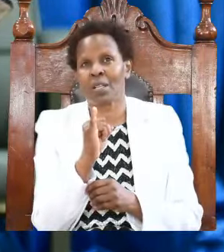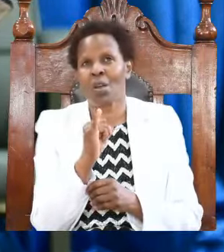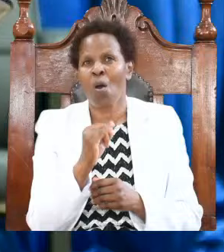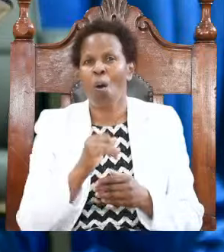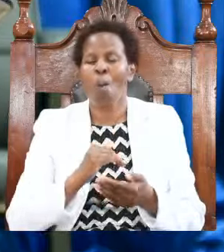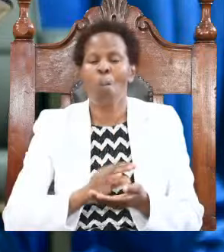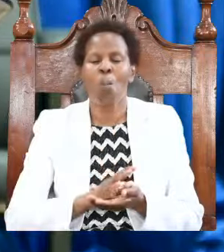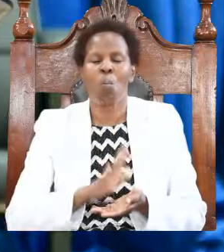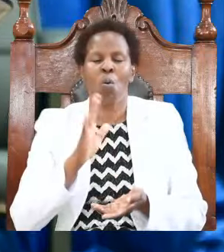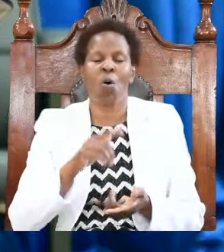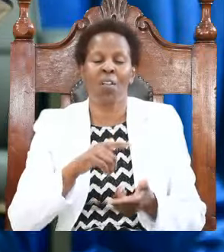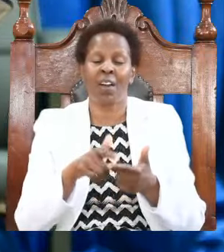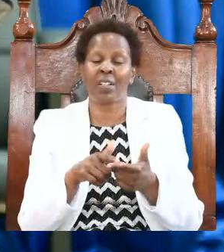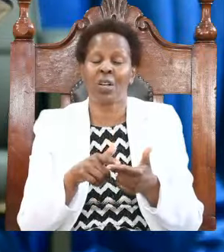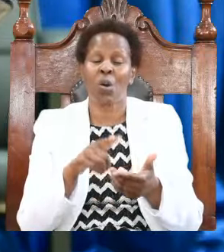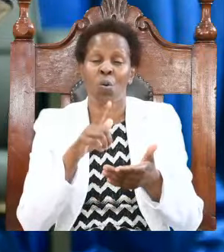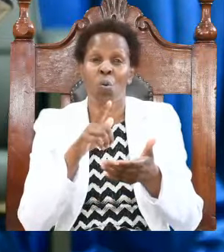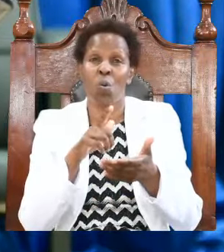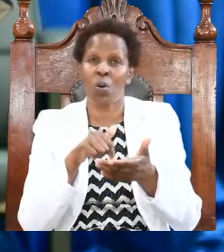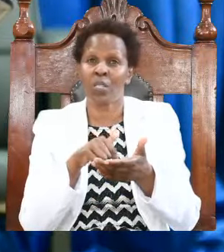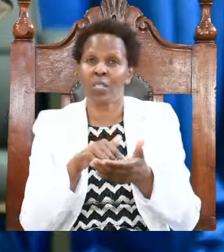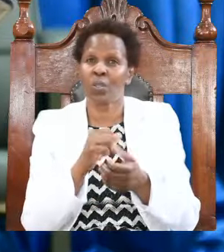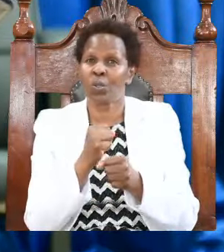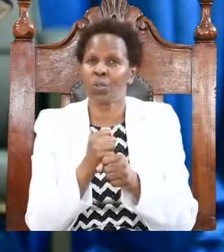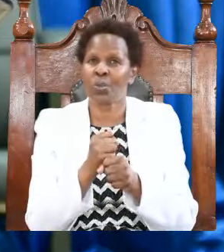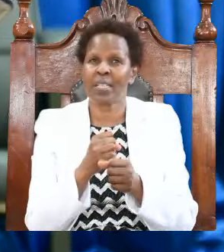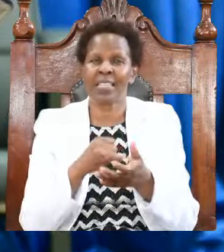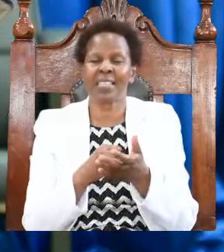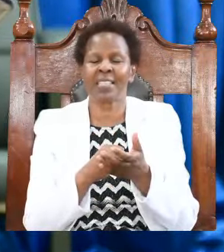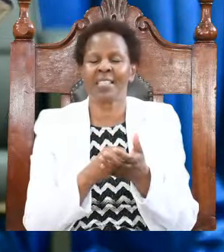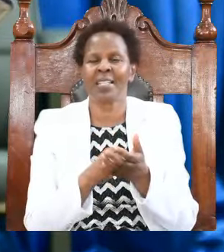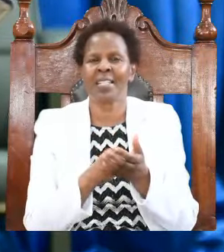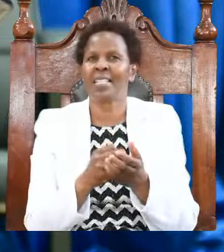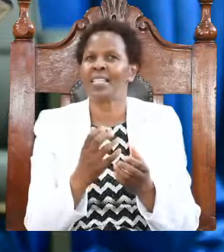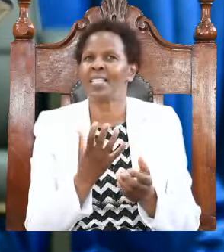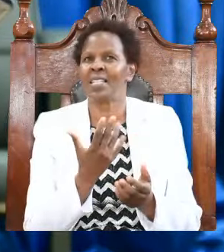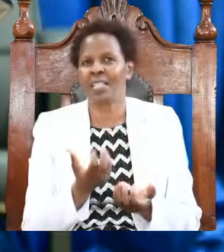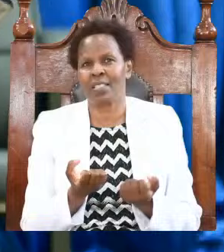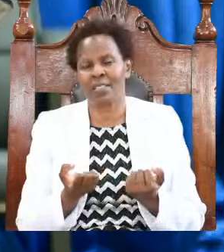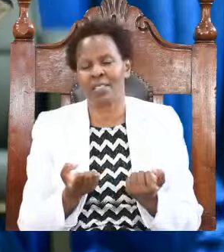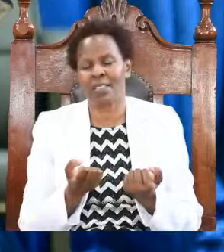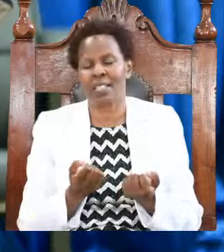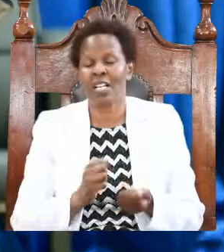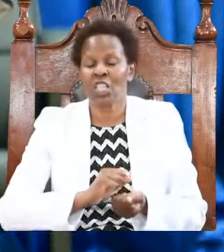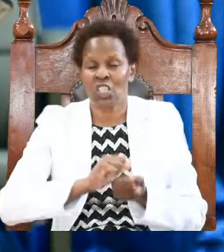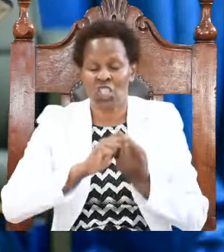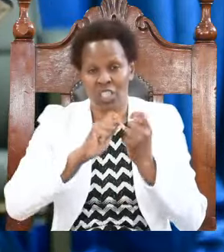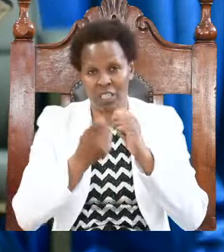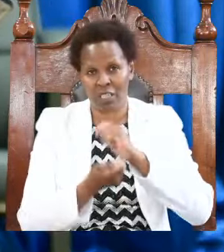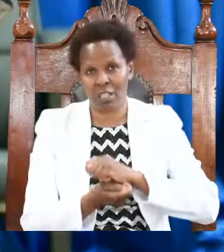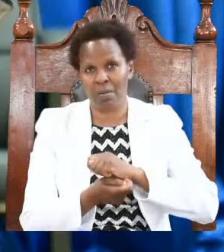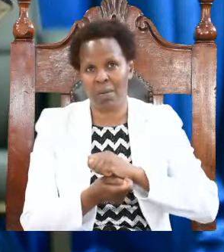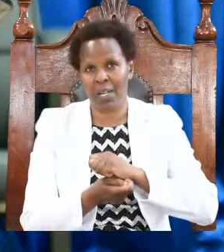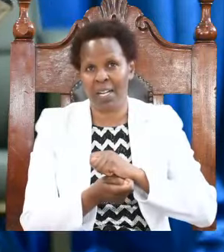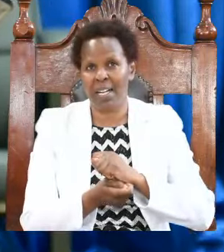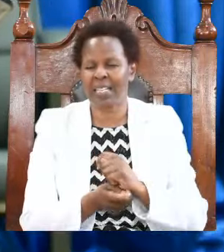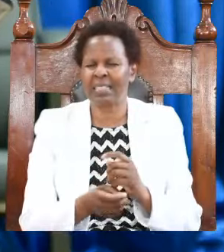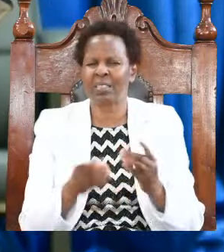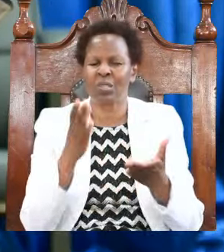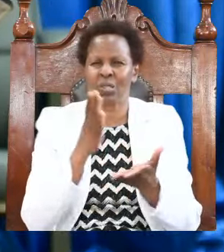call outward participation. It requires transformation. Discipleship is that deliberate